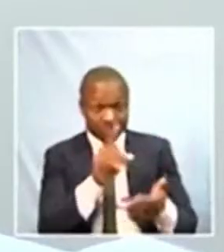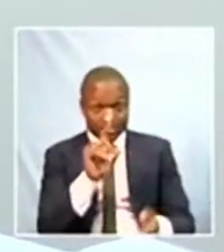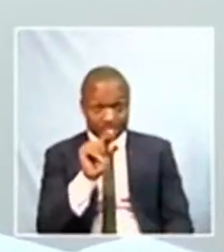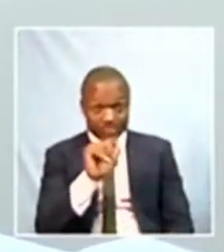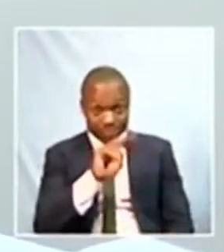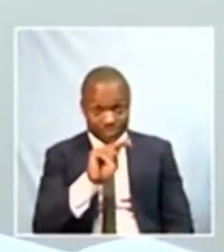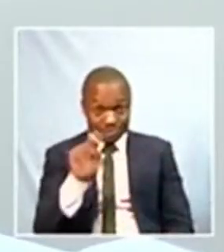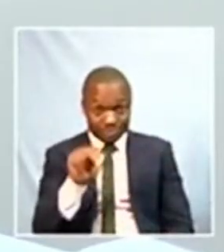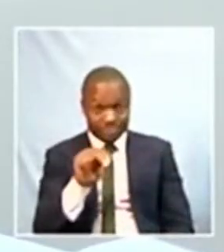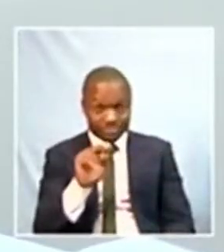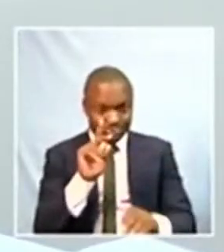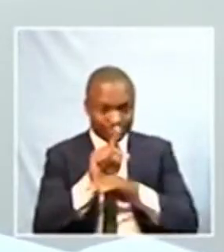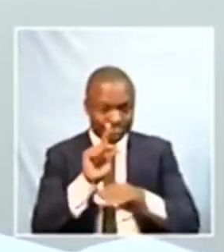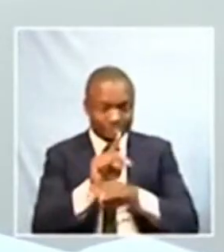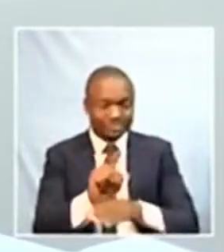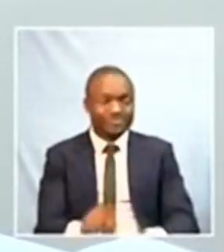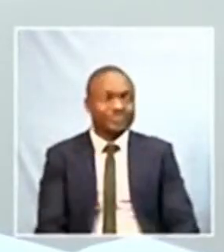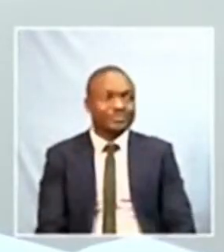project.